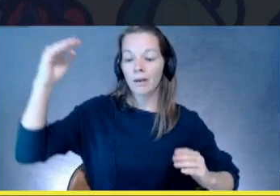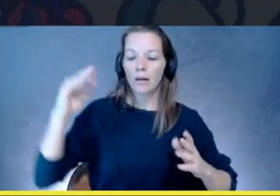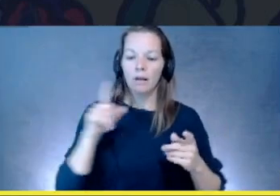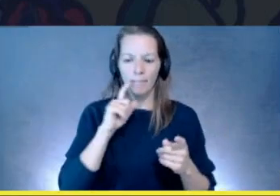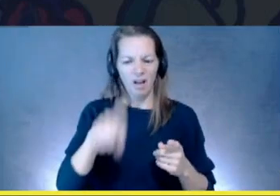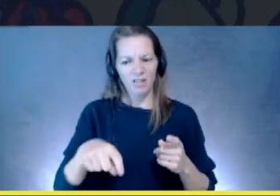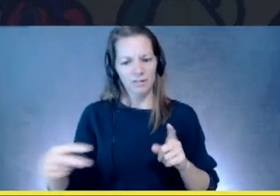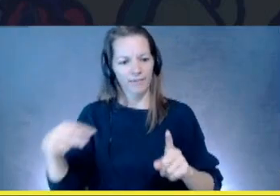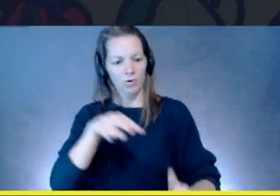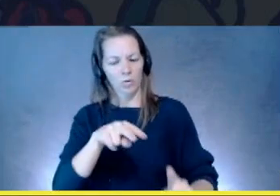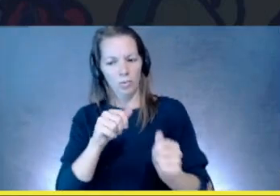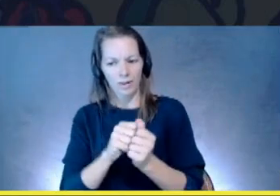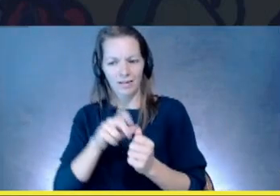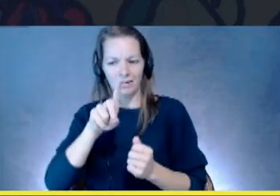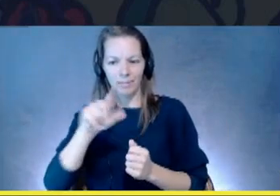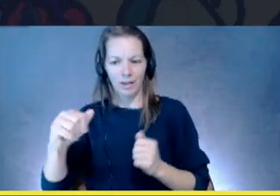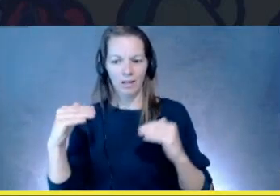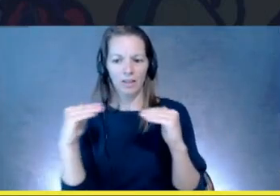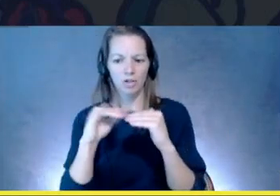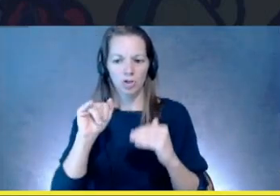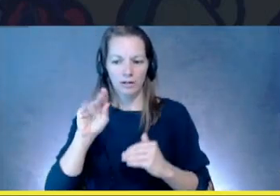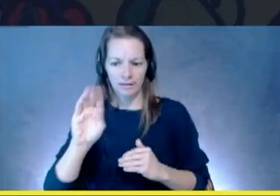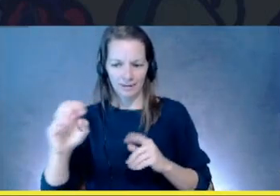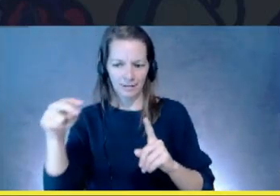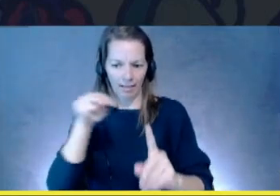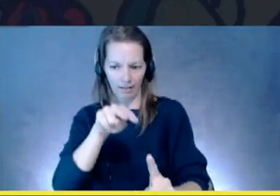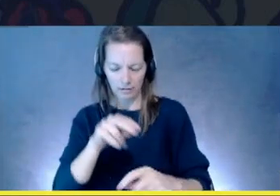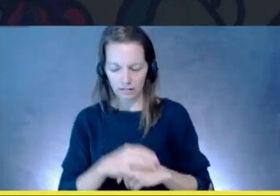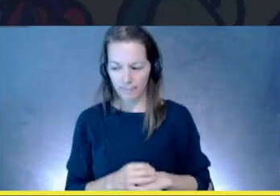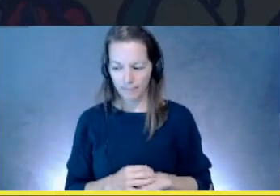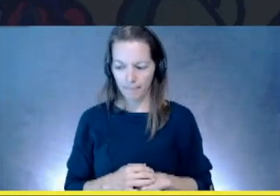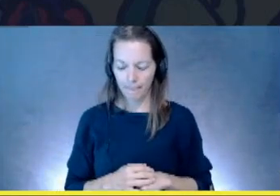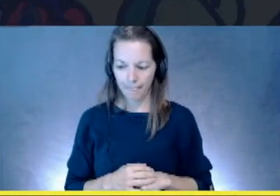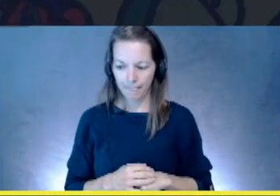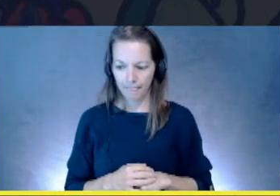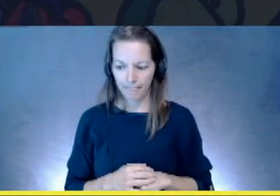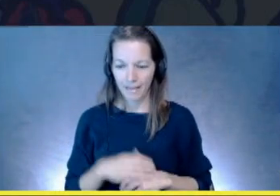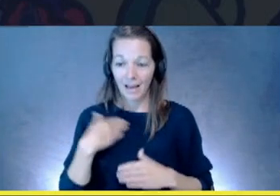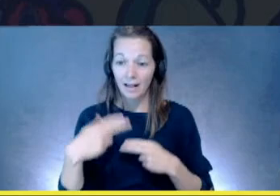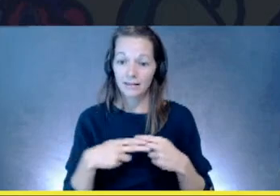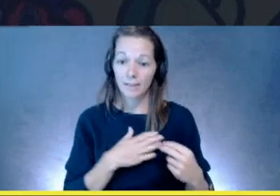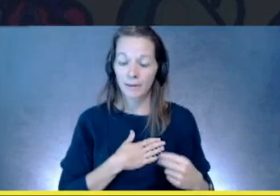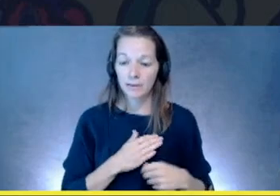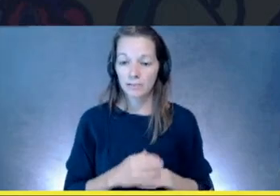which prioritizes the needs of these historically excluded groups. Next slide, please.